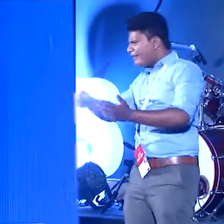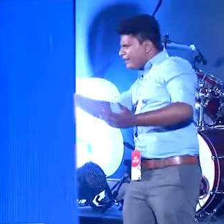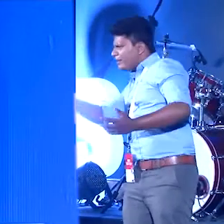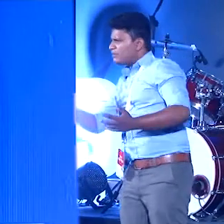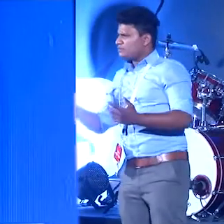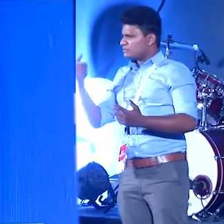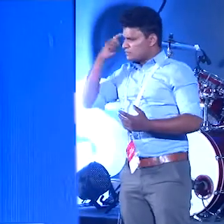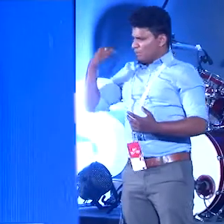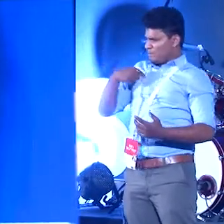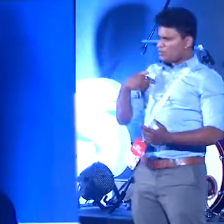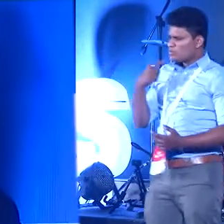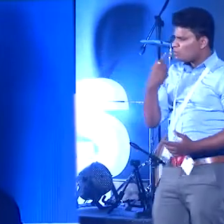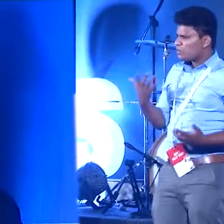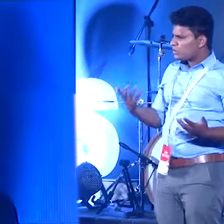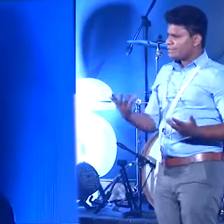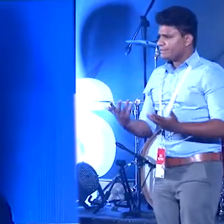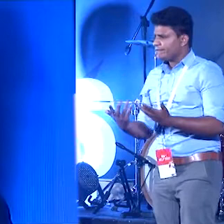were.